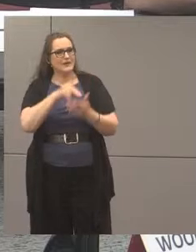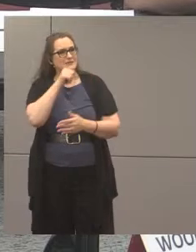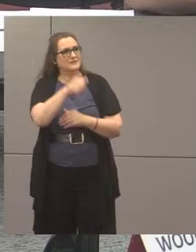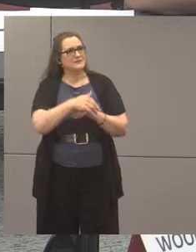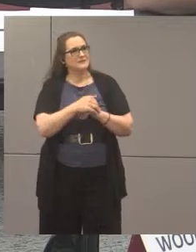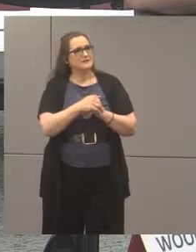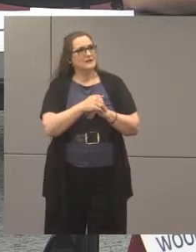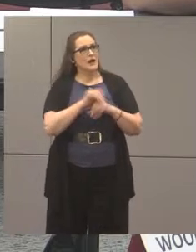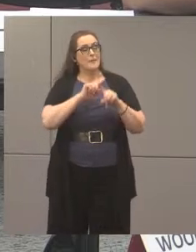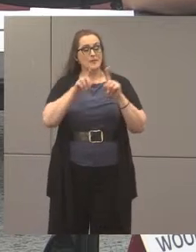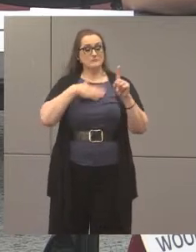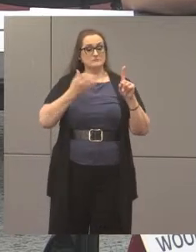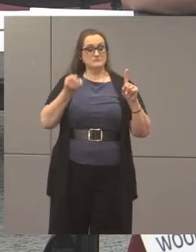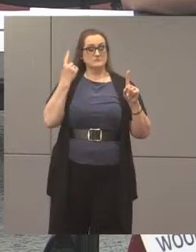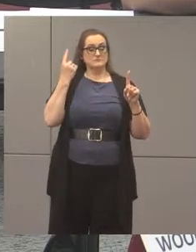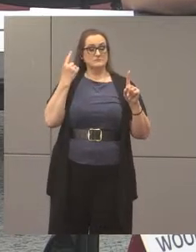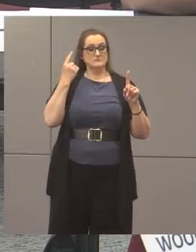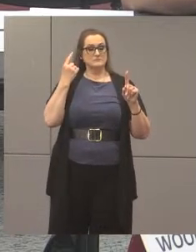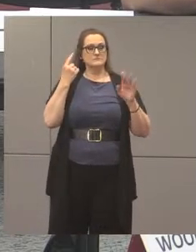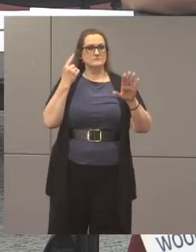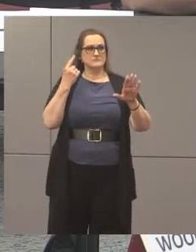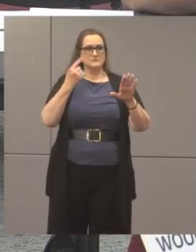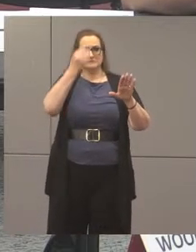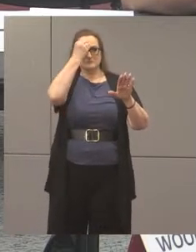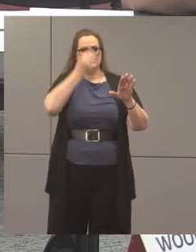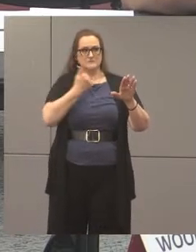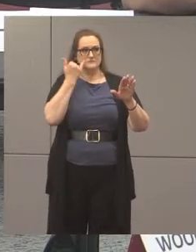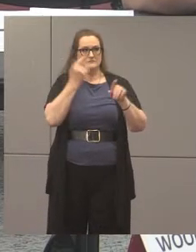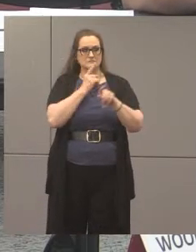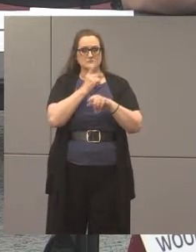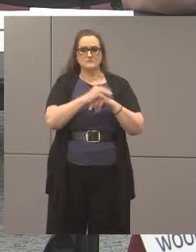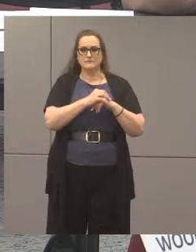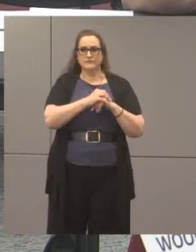from what I understand, and just verify this for me, that